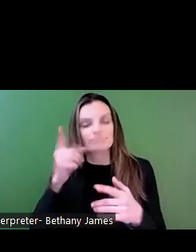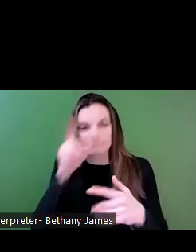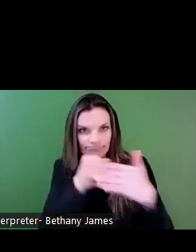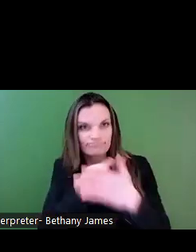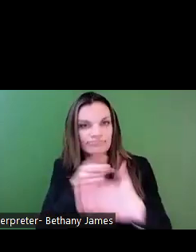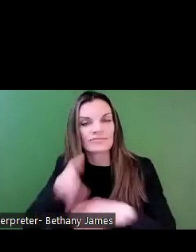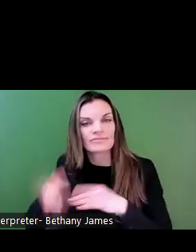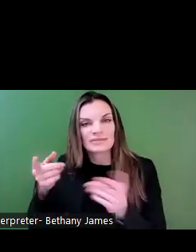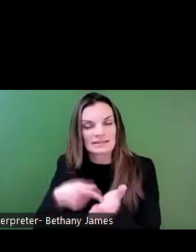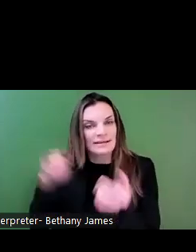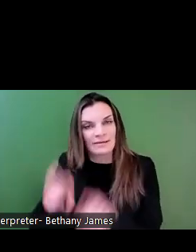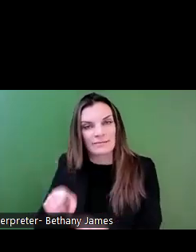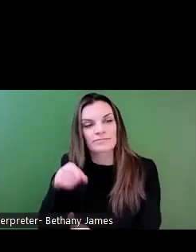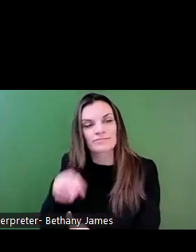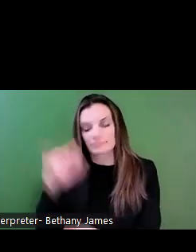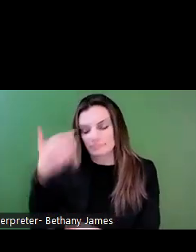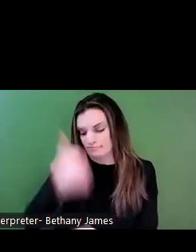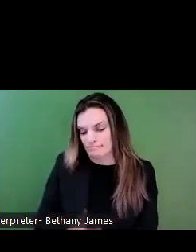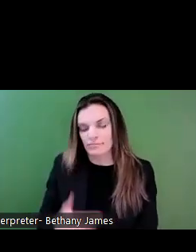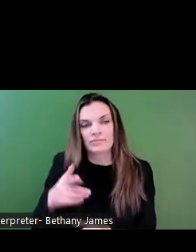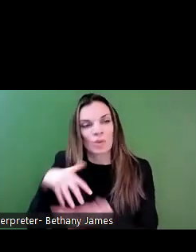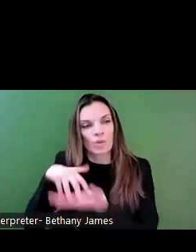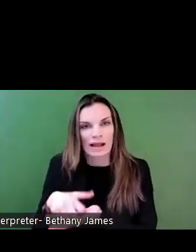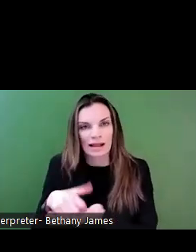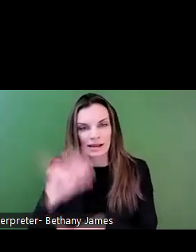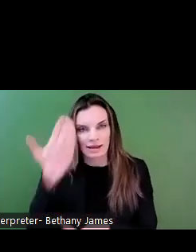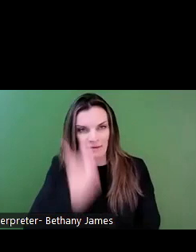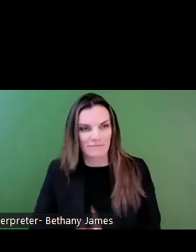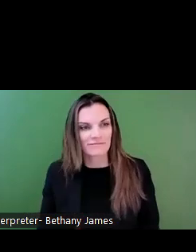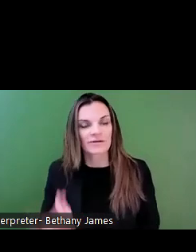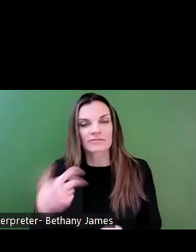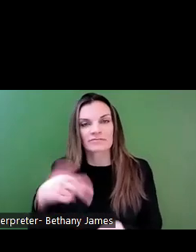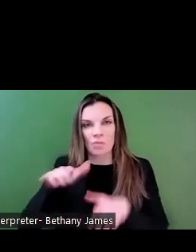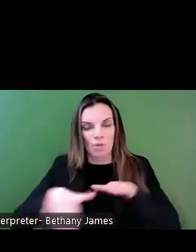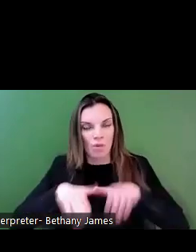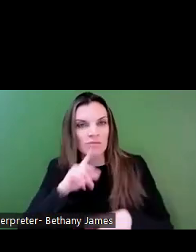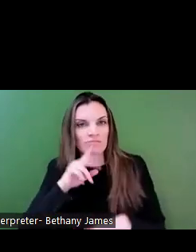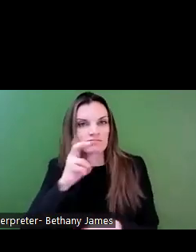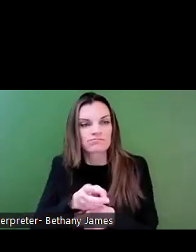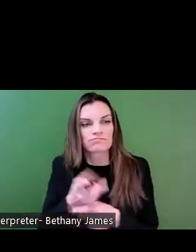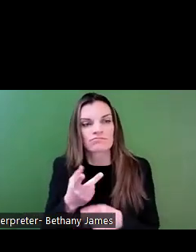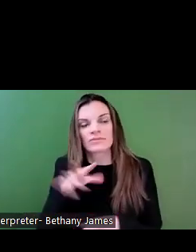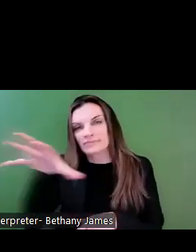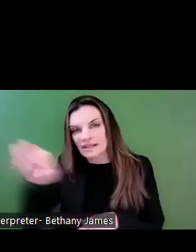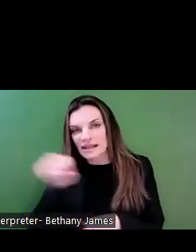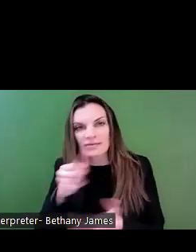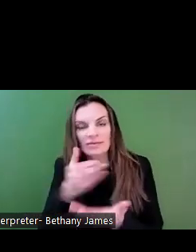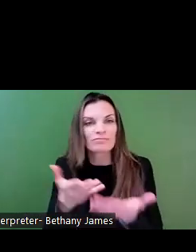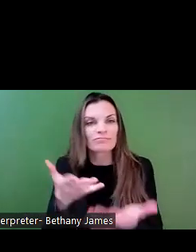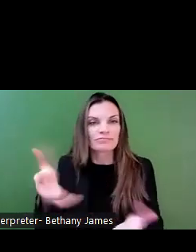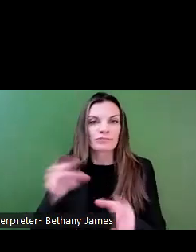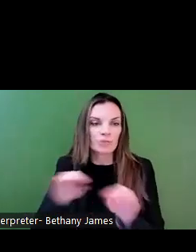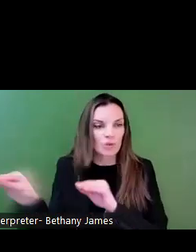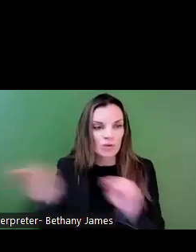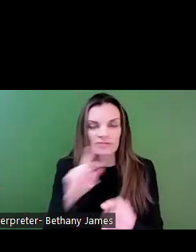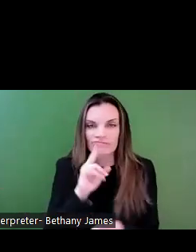An individual experiencing hemiparesis may have difficulty walking, standing, balancing, climbing, grasping, or gripping objects for